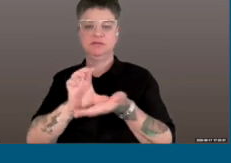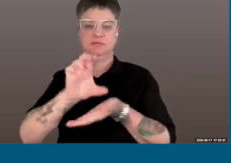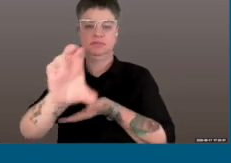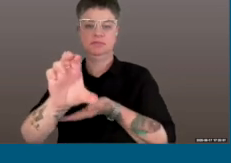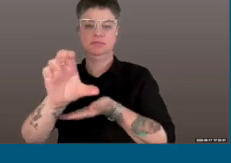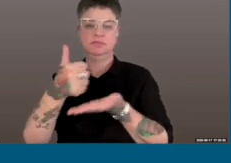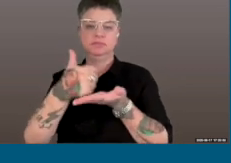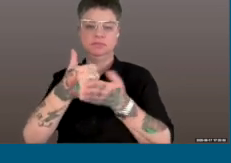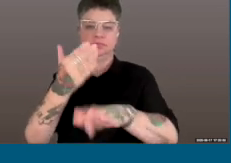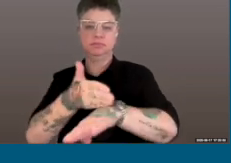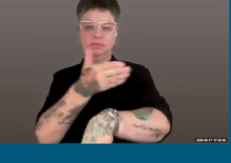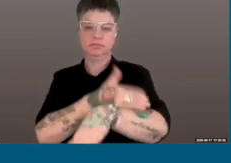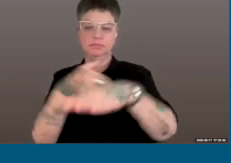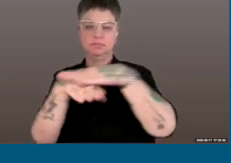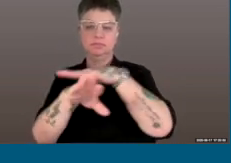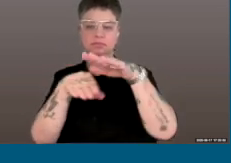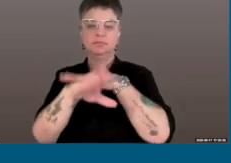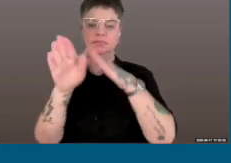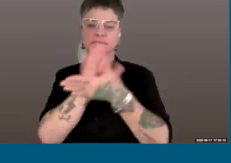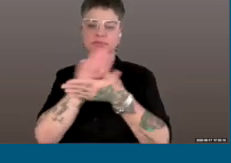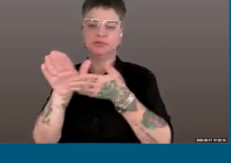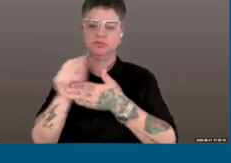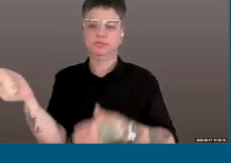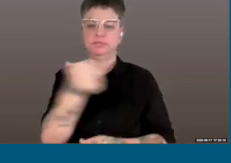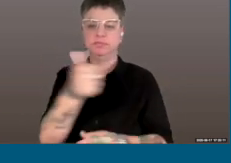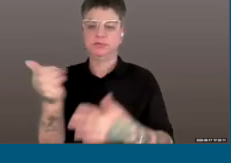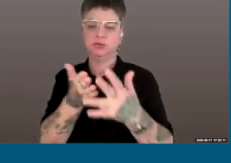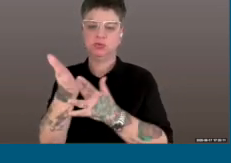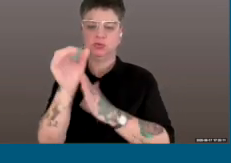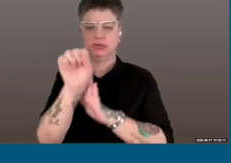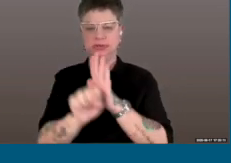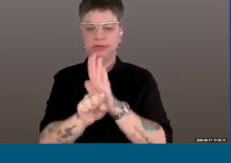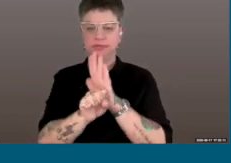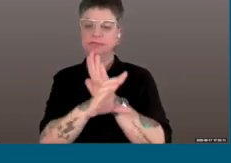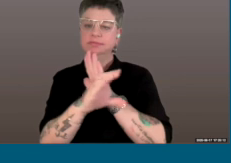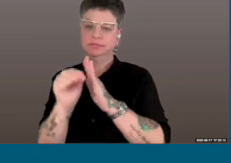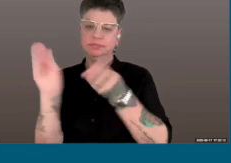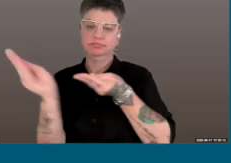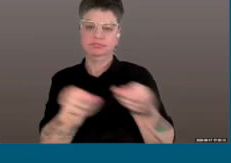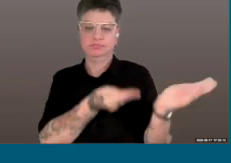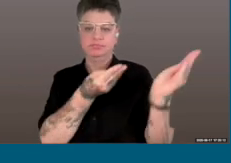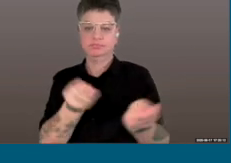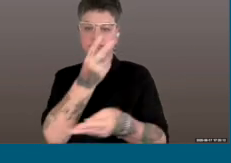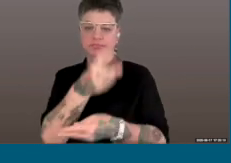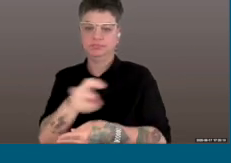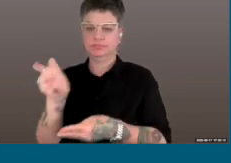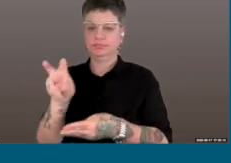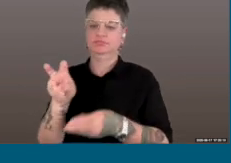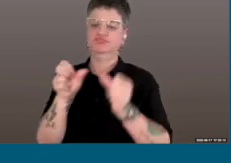for this portfolio of projects. It receives a major update every 3 years and covers 3 years of